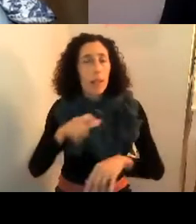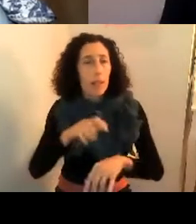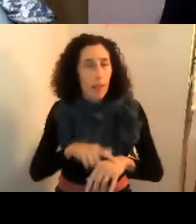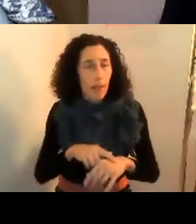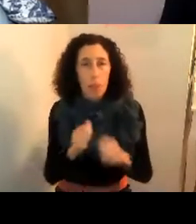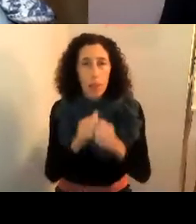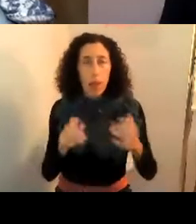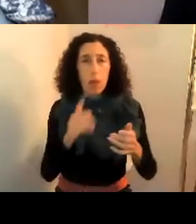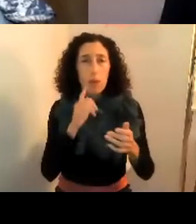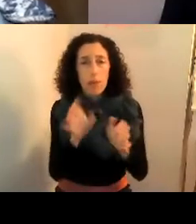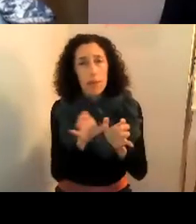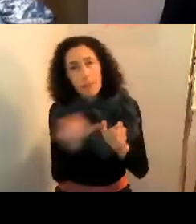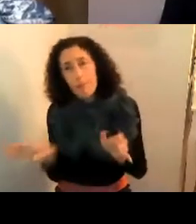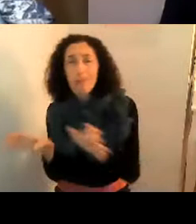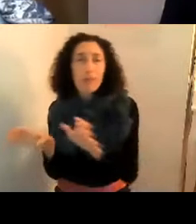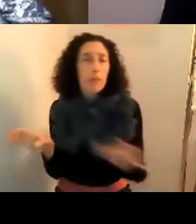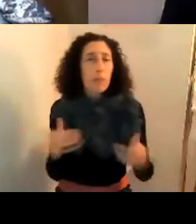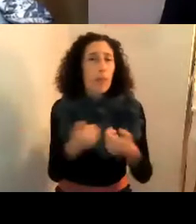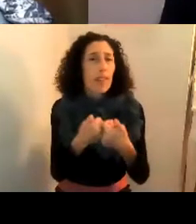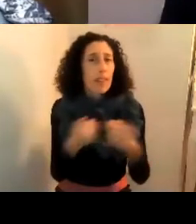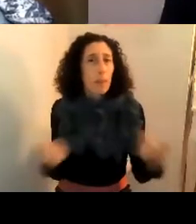regional communities and our own